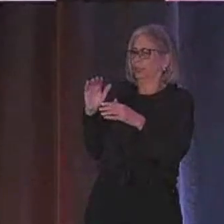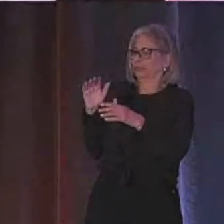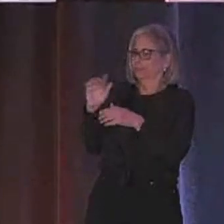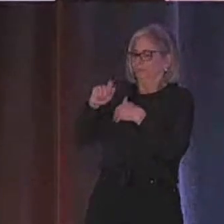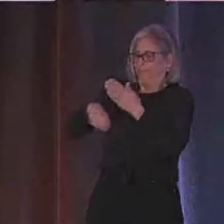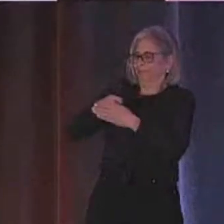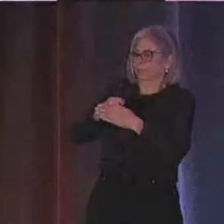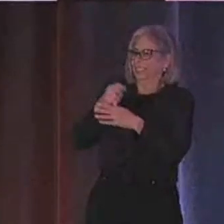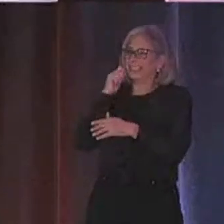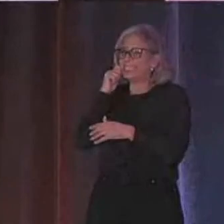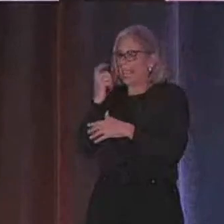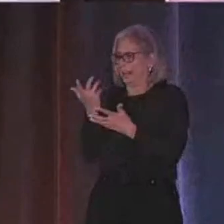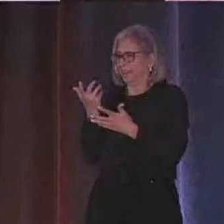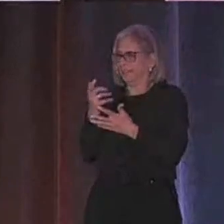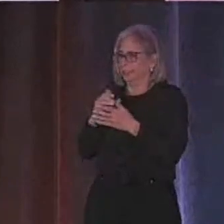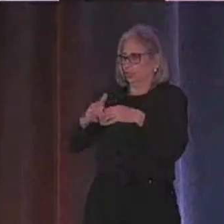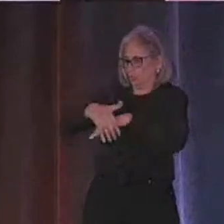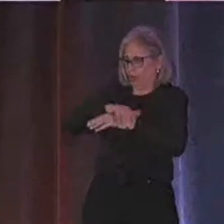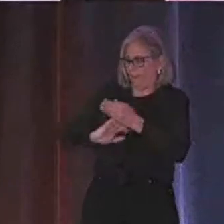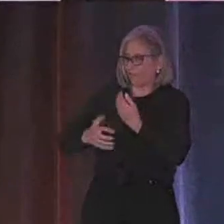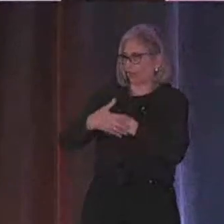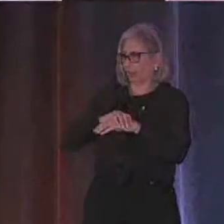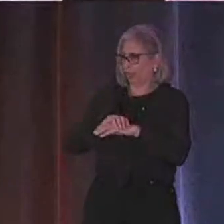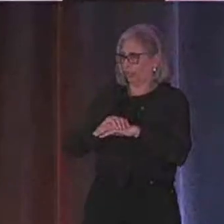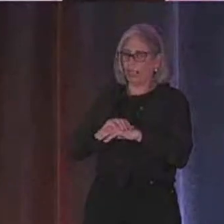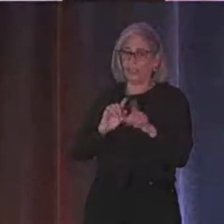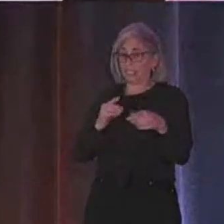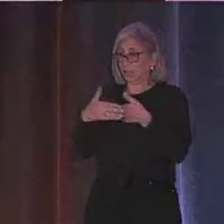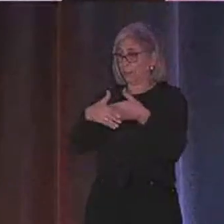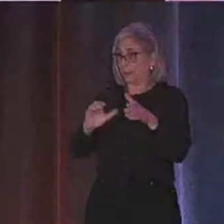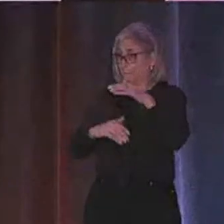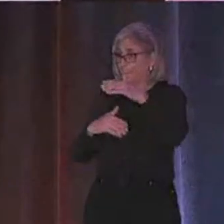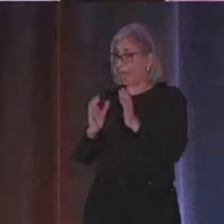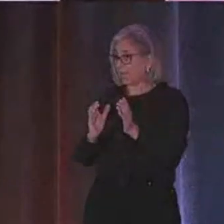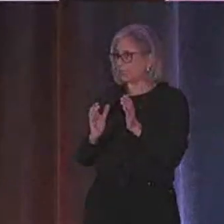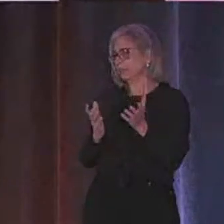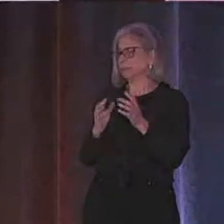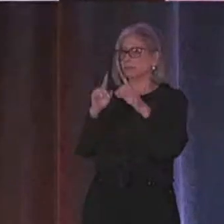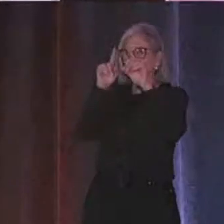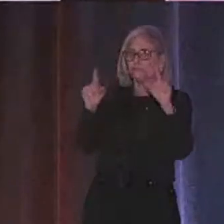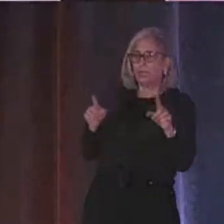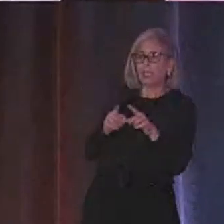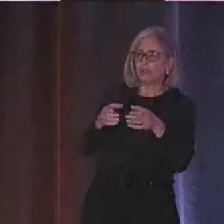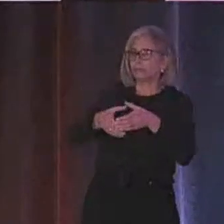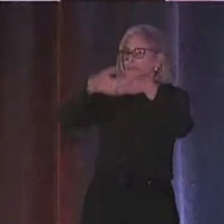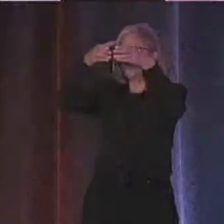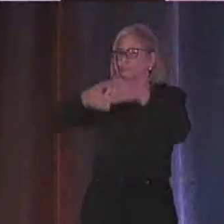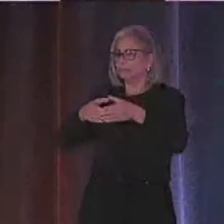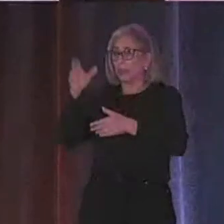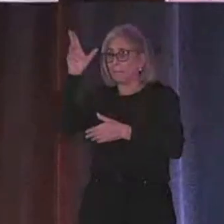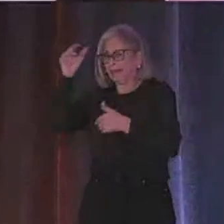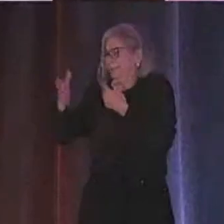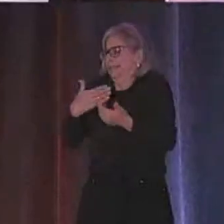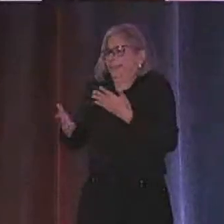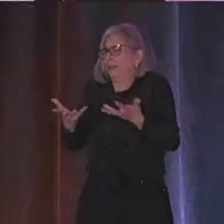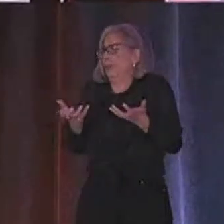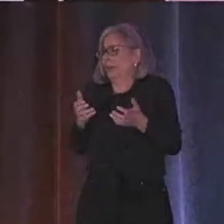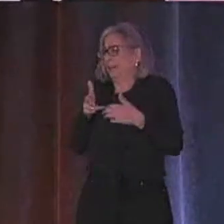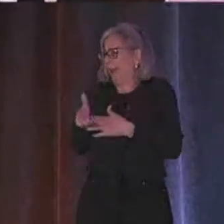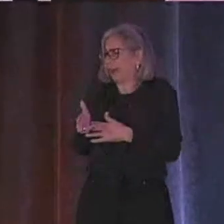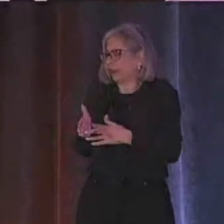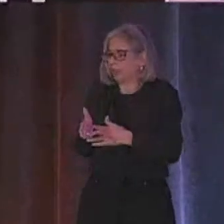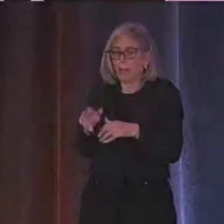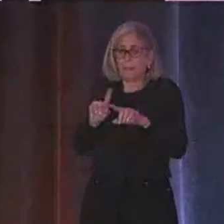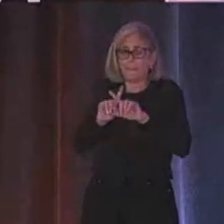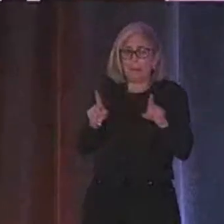skin. So here we just have a box. This could be anything. It could be a sphere, it could be a car, it could be a bunny rabbit, right? And the material we